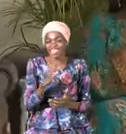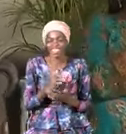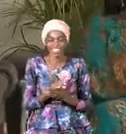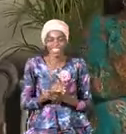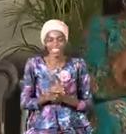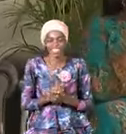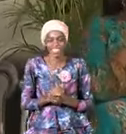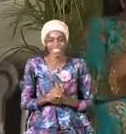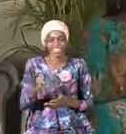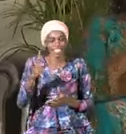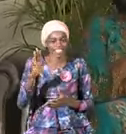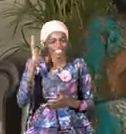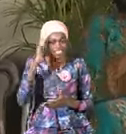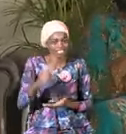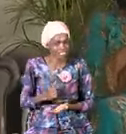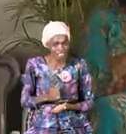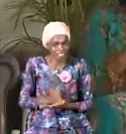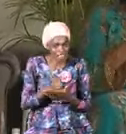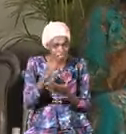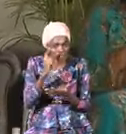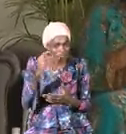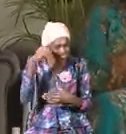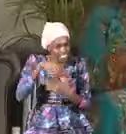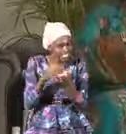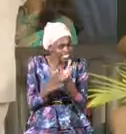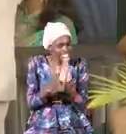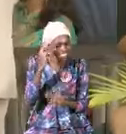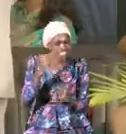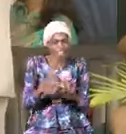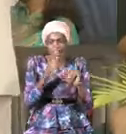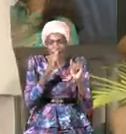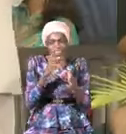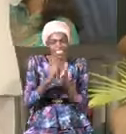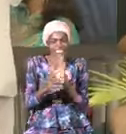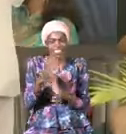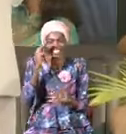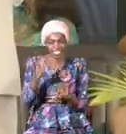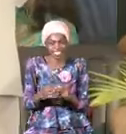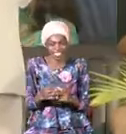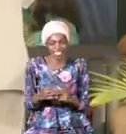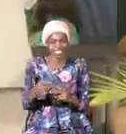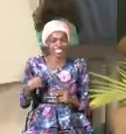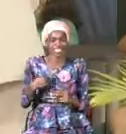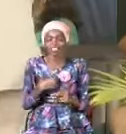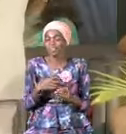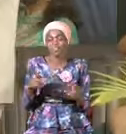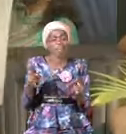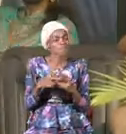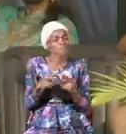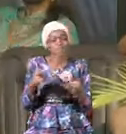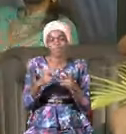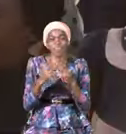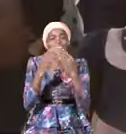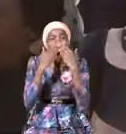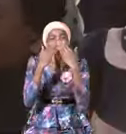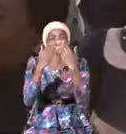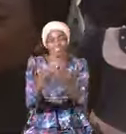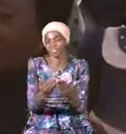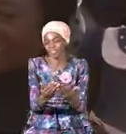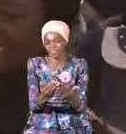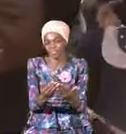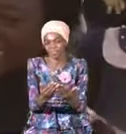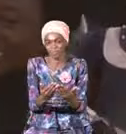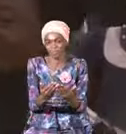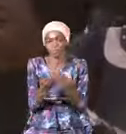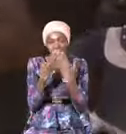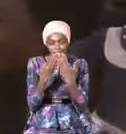God will lengthen your life in the name of Jesus. We are very grateful. Thank you